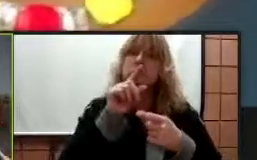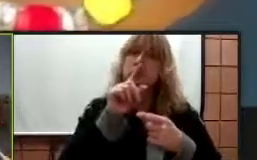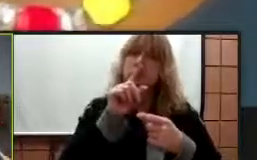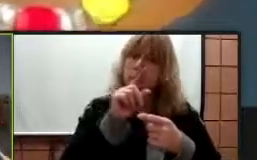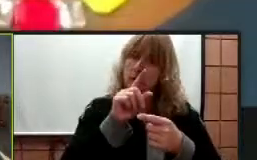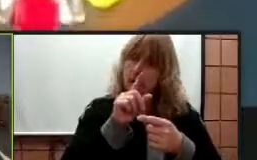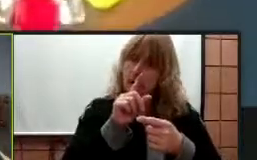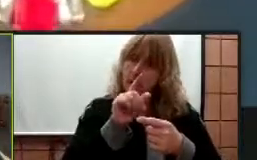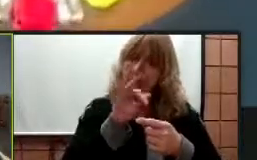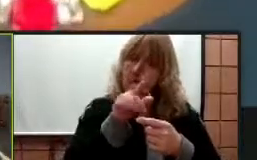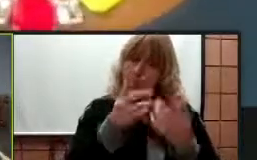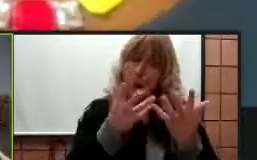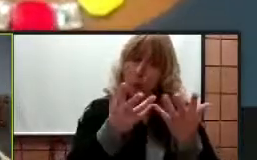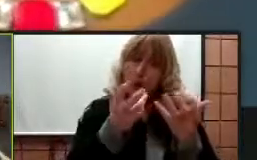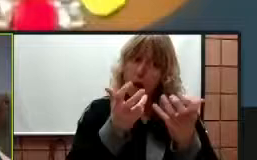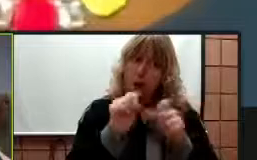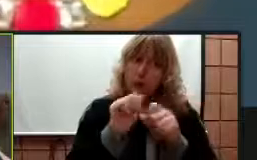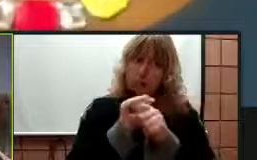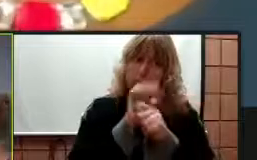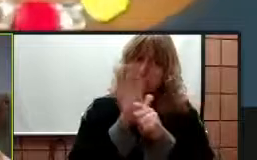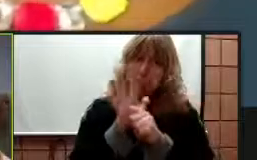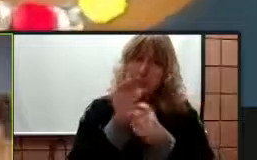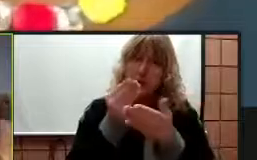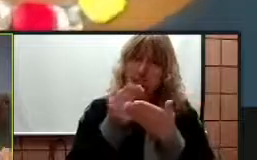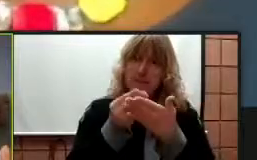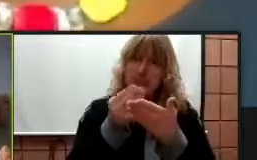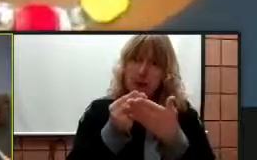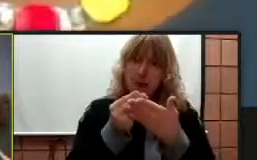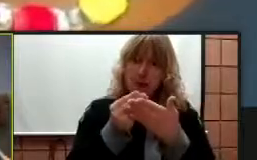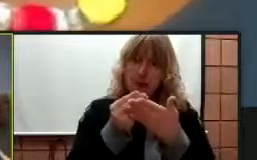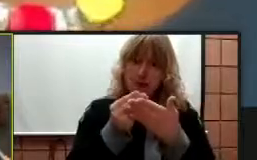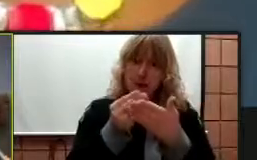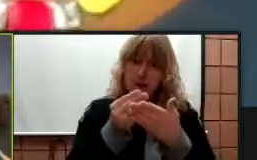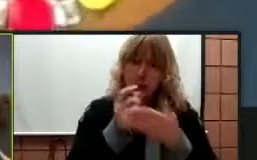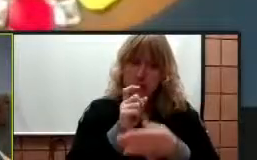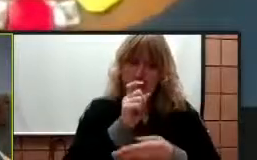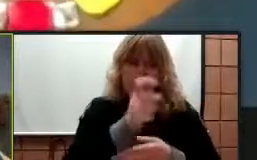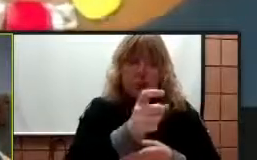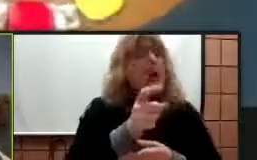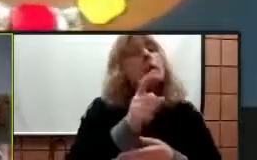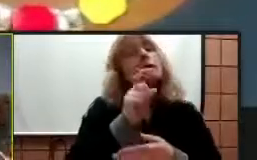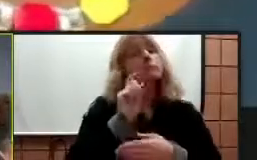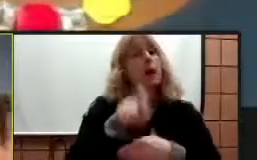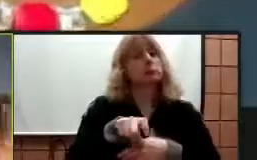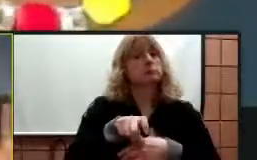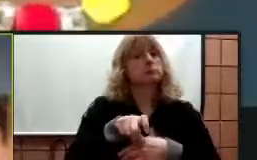released to them, which of course this adds another layer of